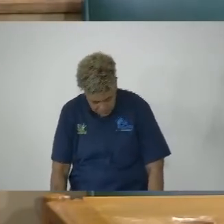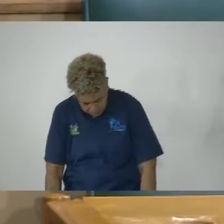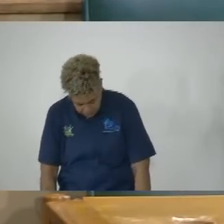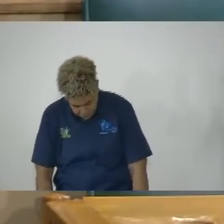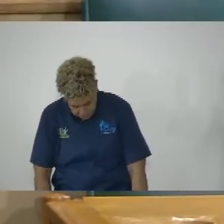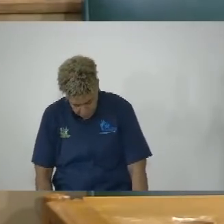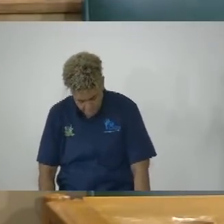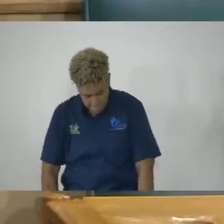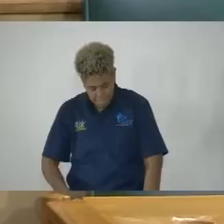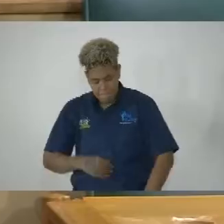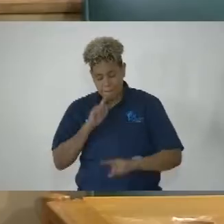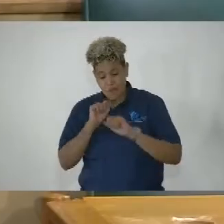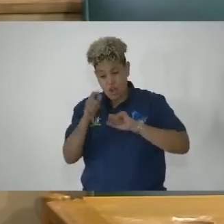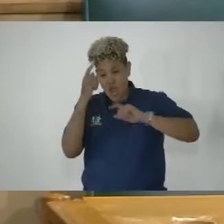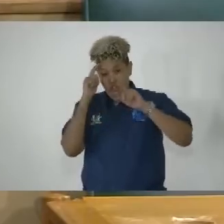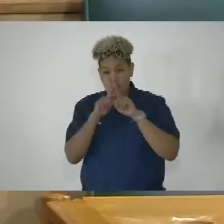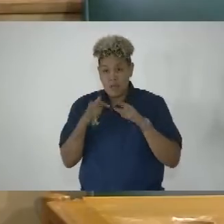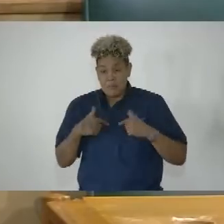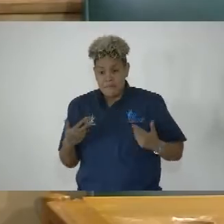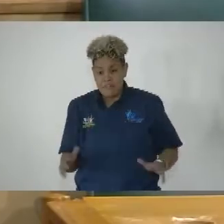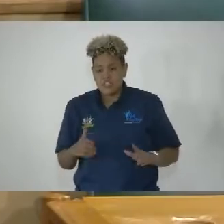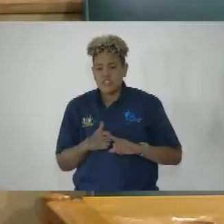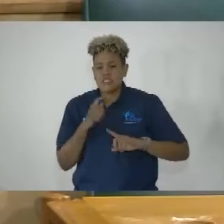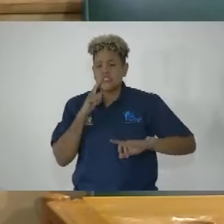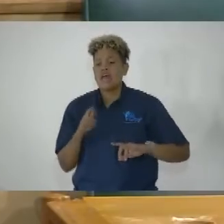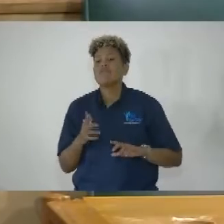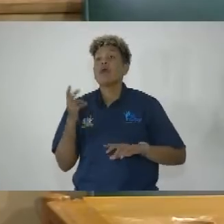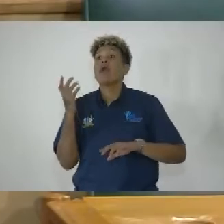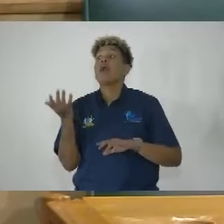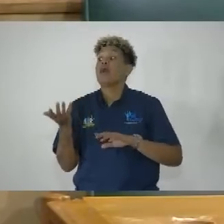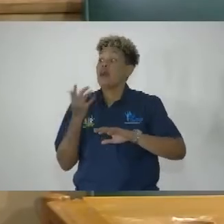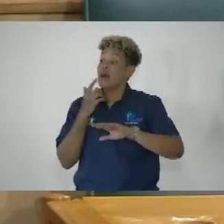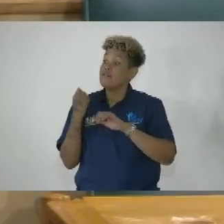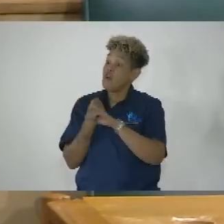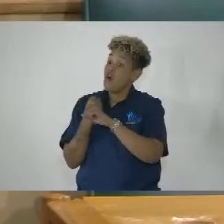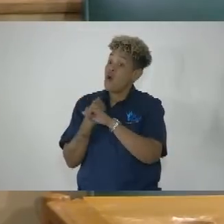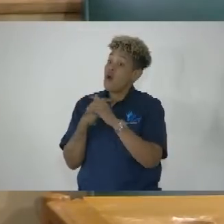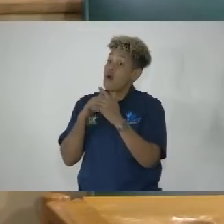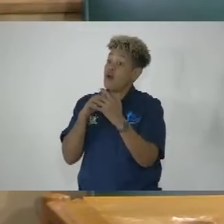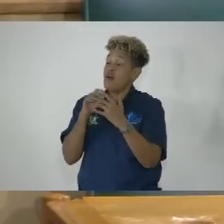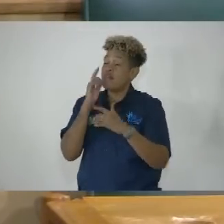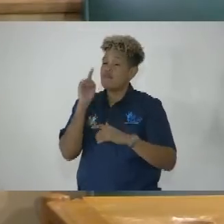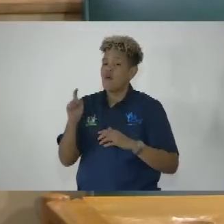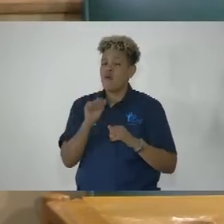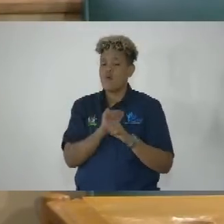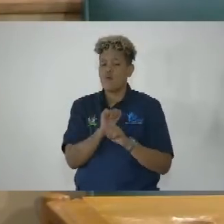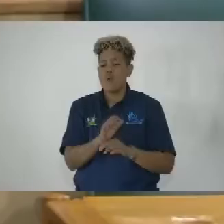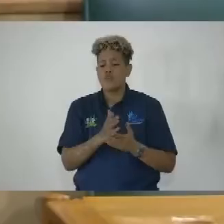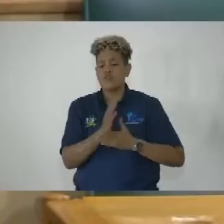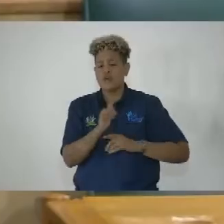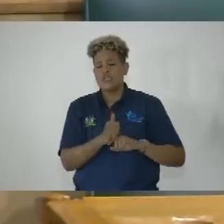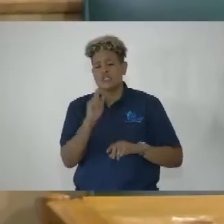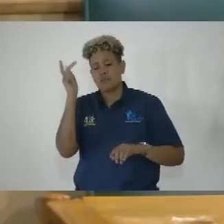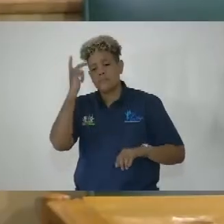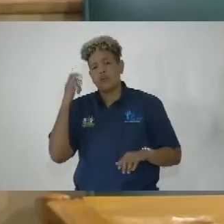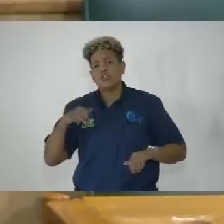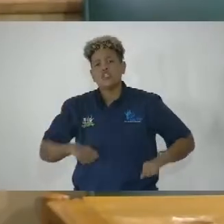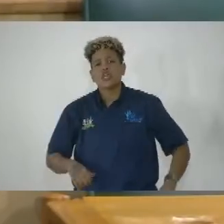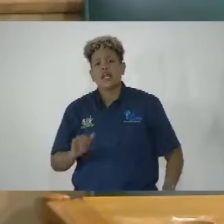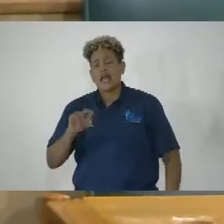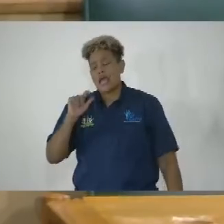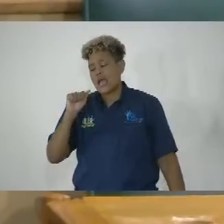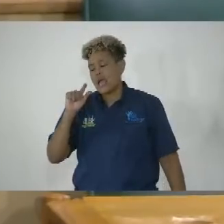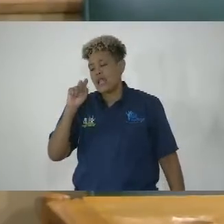I'm sure you will agree with me that the hard-fought battle for workers' rights by political giants such as